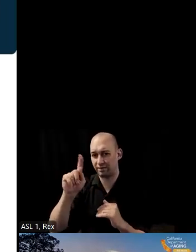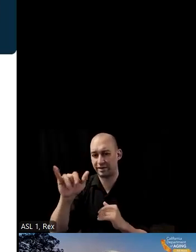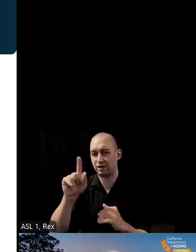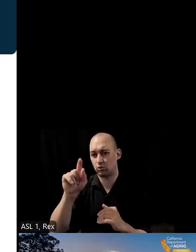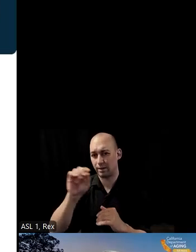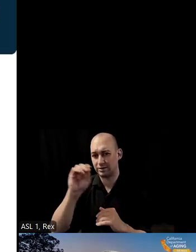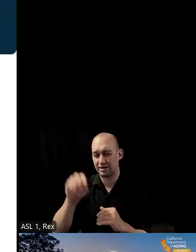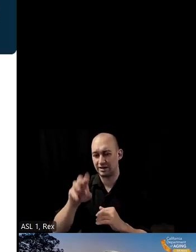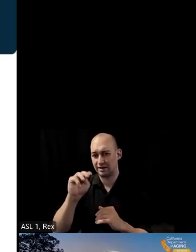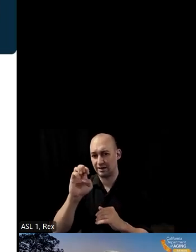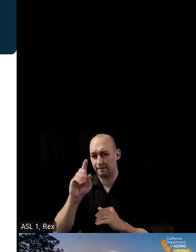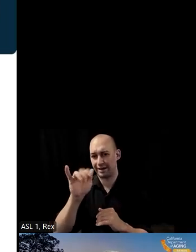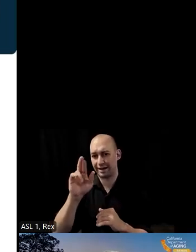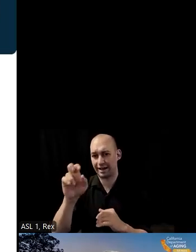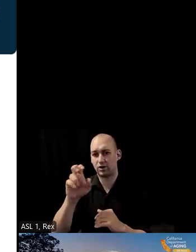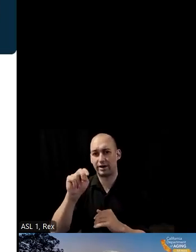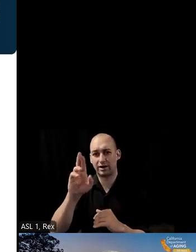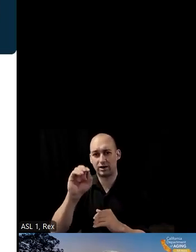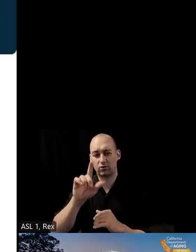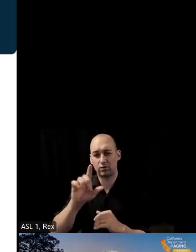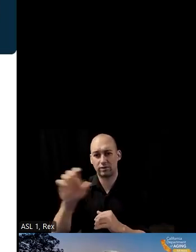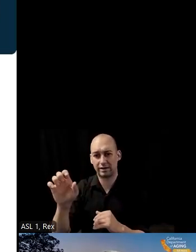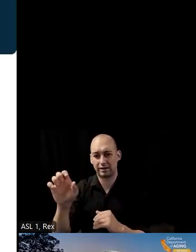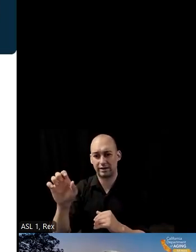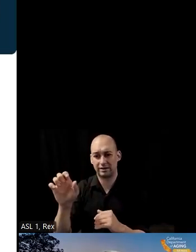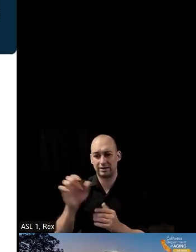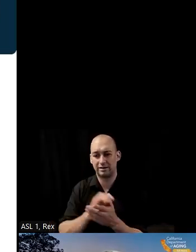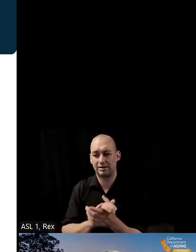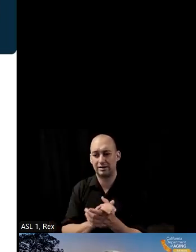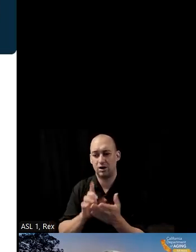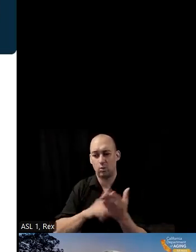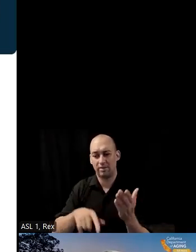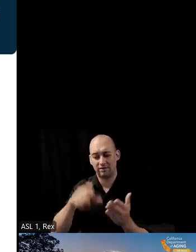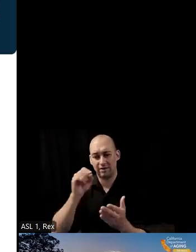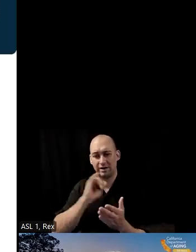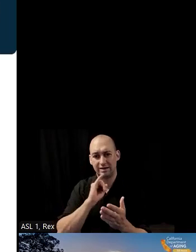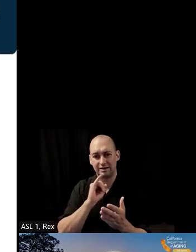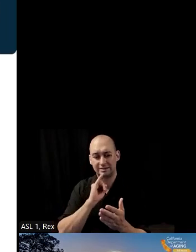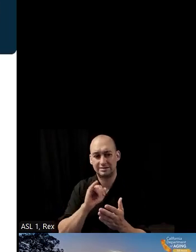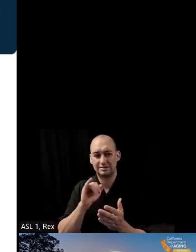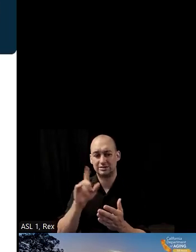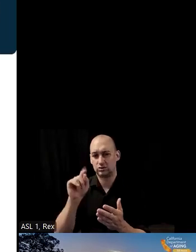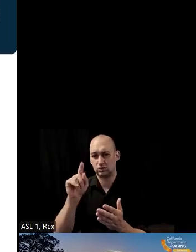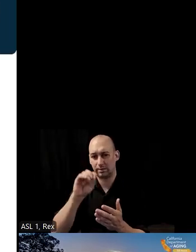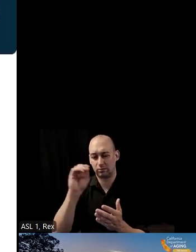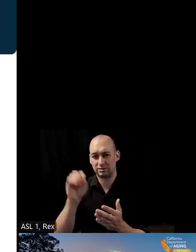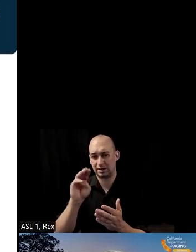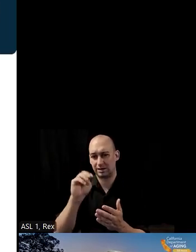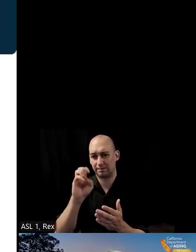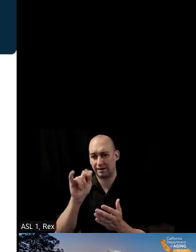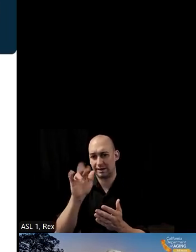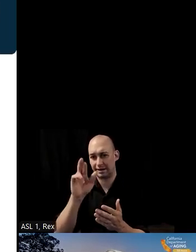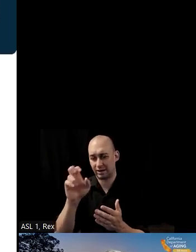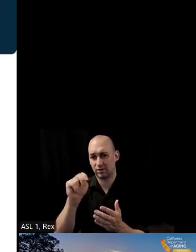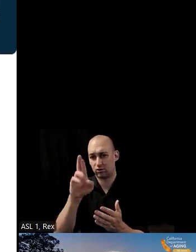Medicare enrollees. And what this research found too was that the 20% of these Medicare enrollees